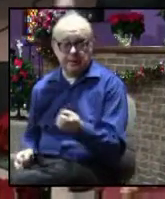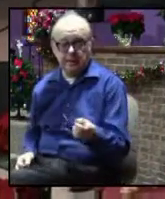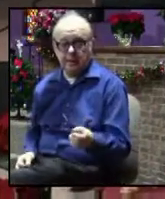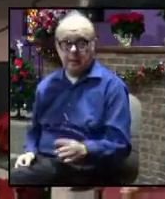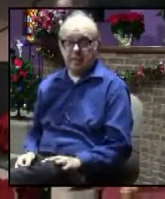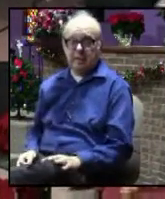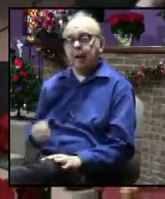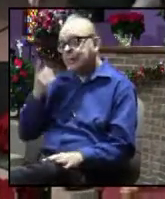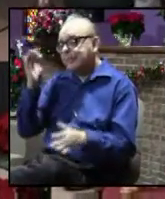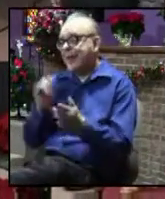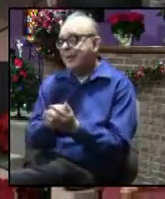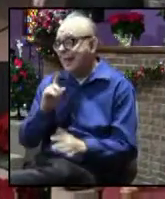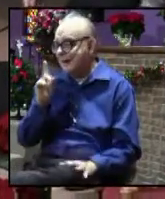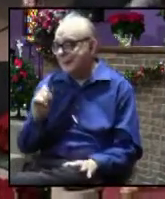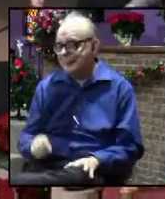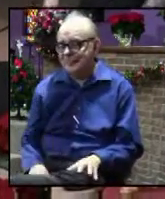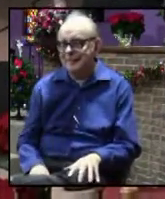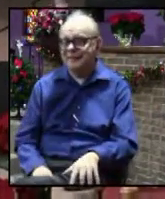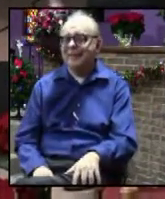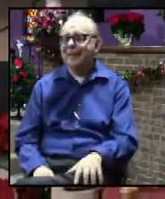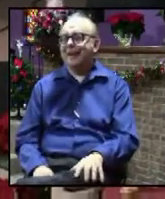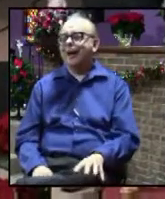Figure that one out.